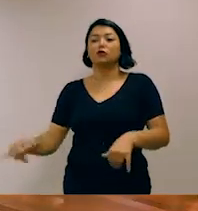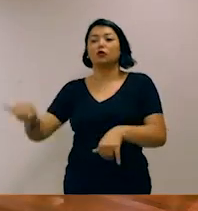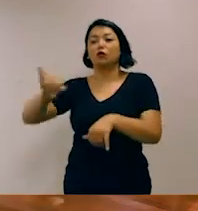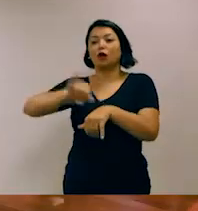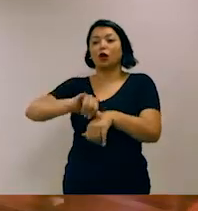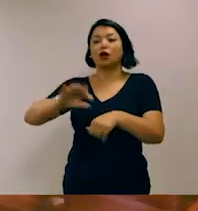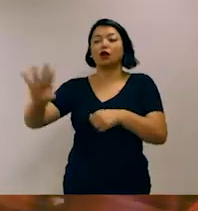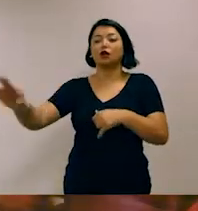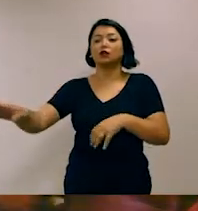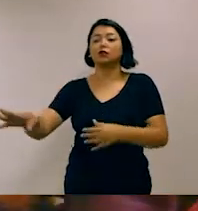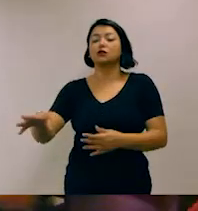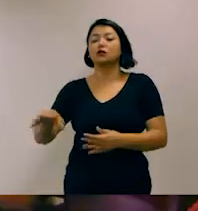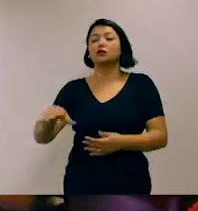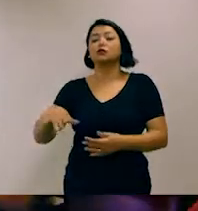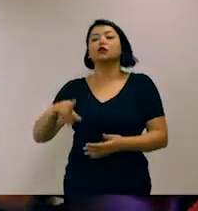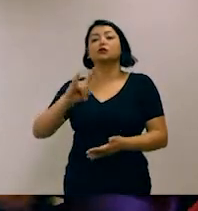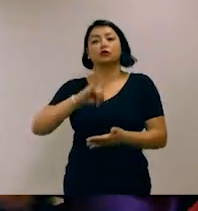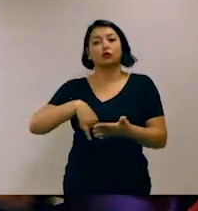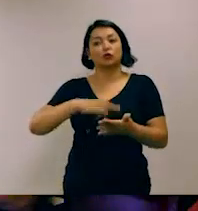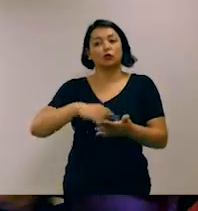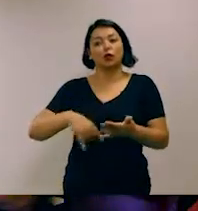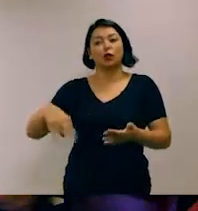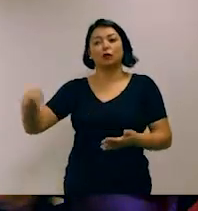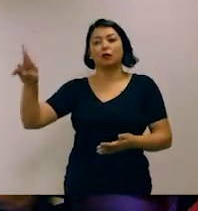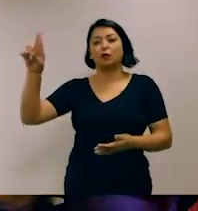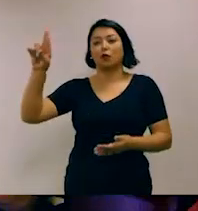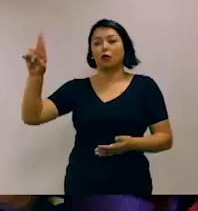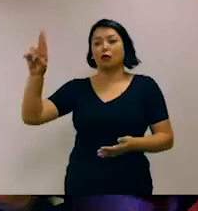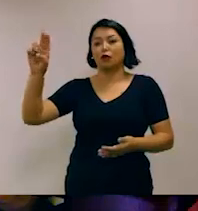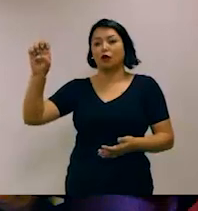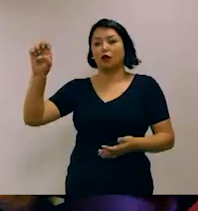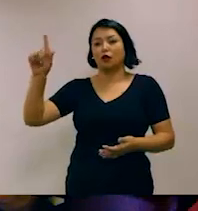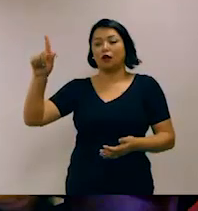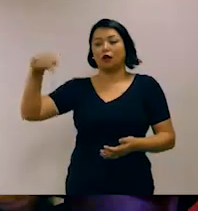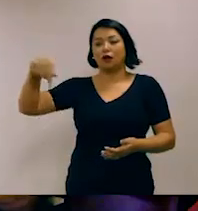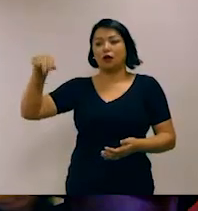petitions so that afterwards they can go